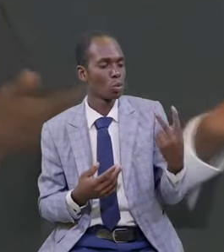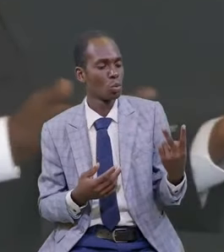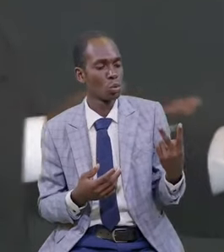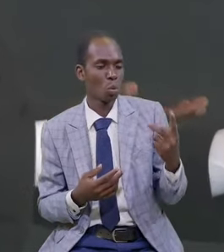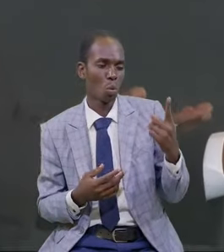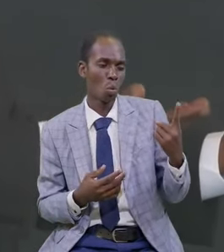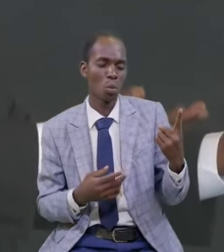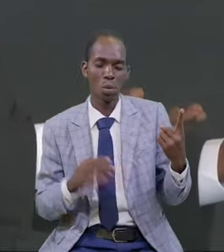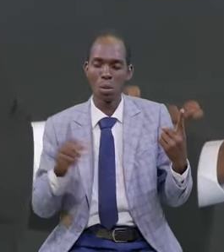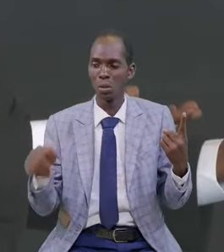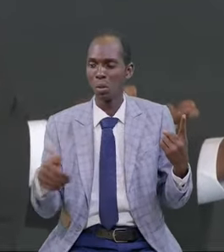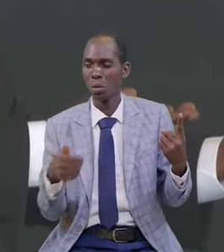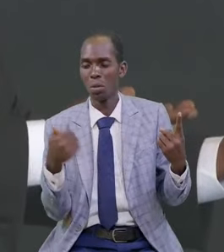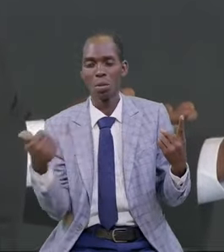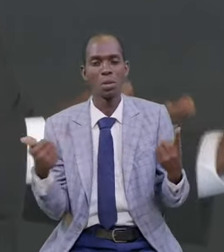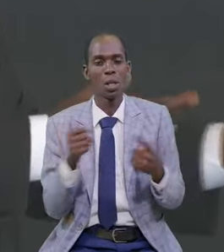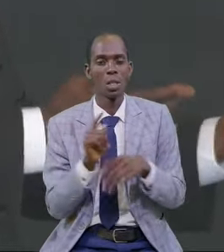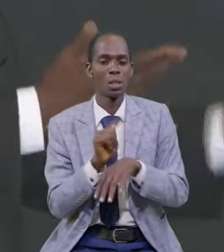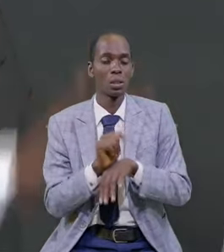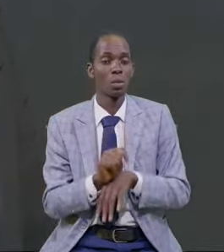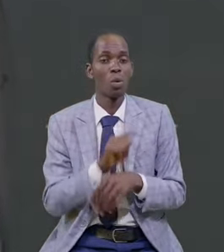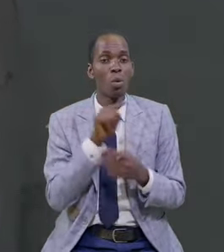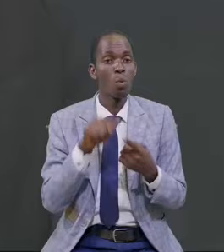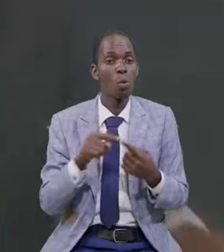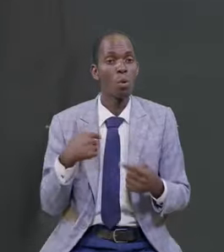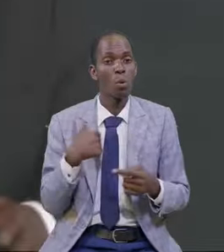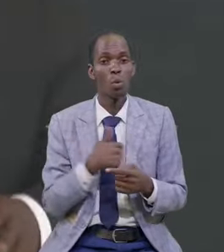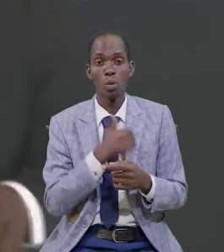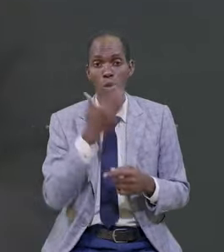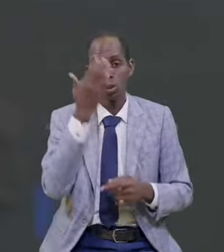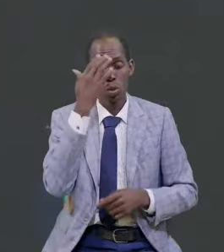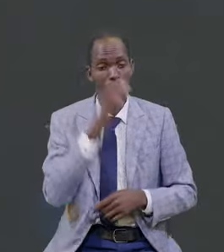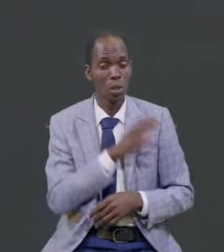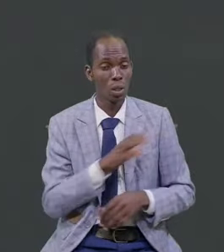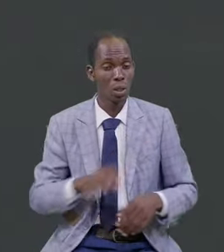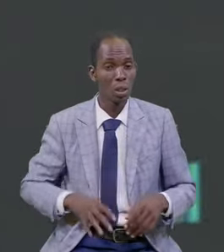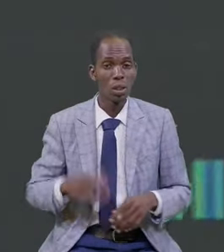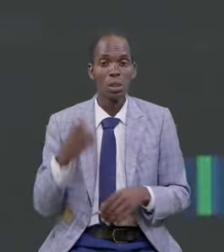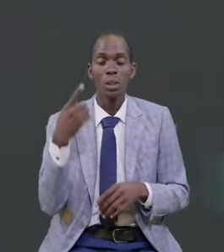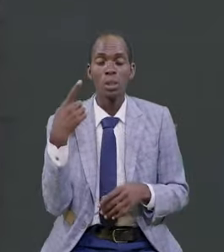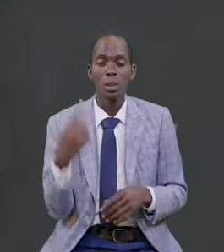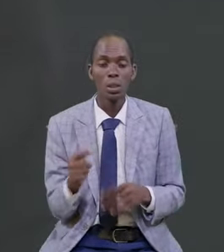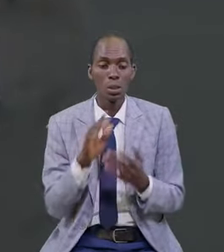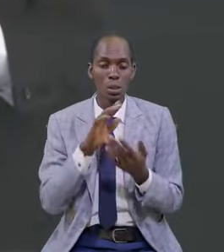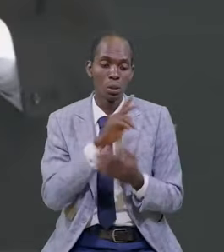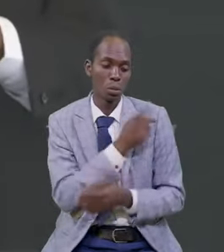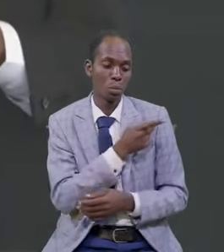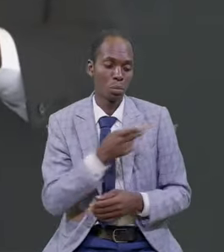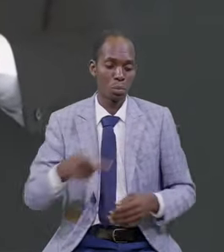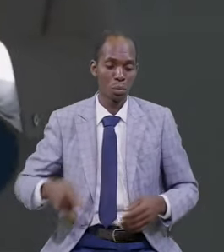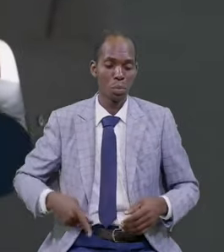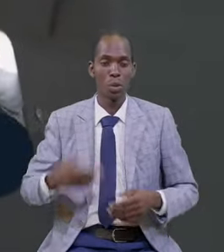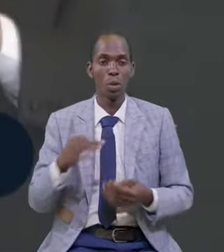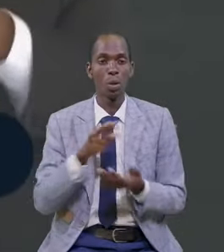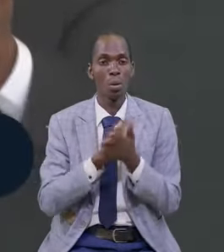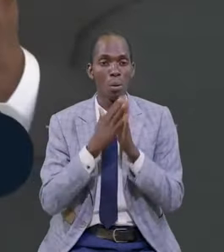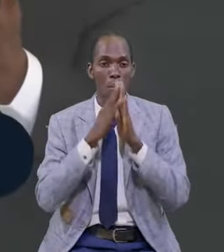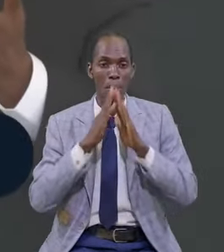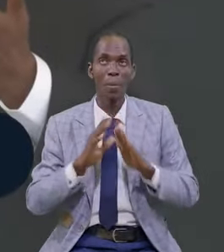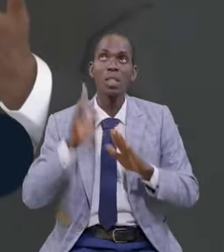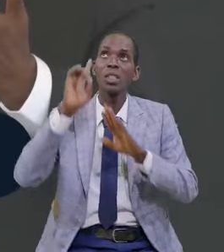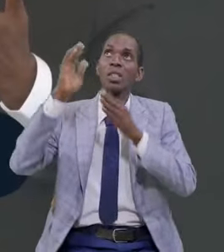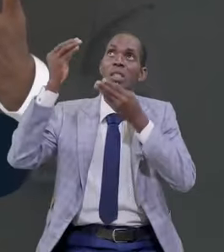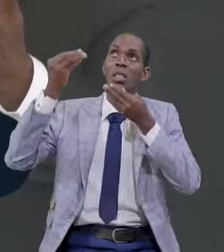the other tribe when we know Christ the priest of Peace he gives us peace and it says